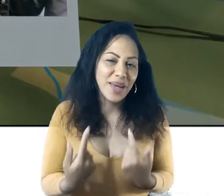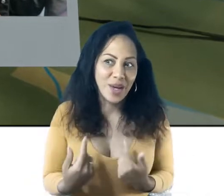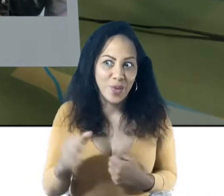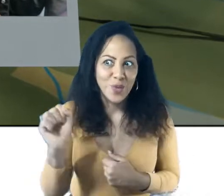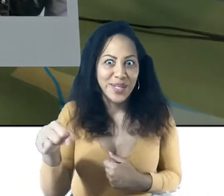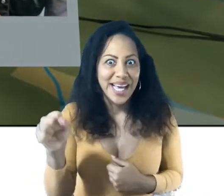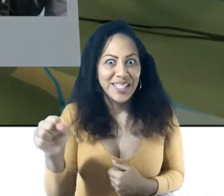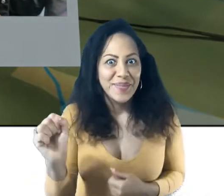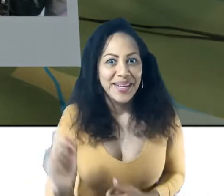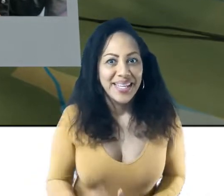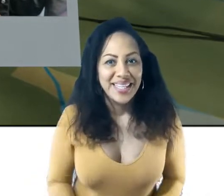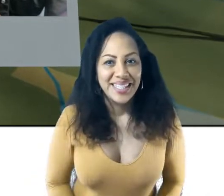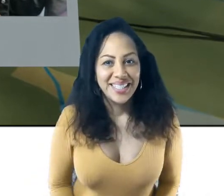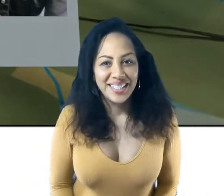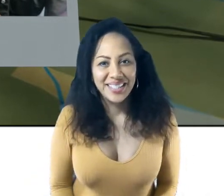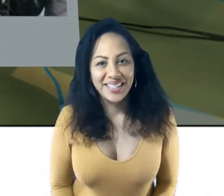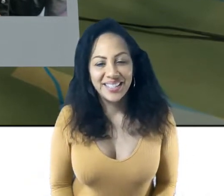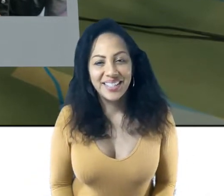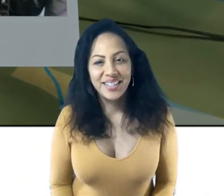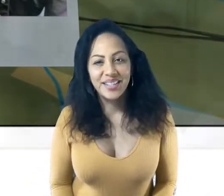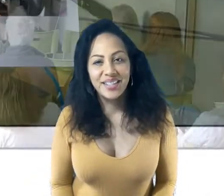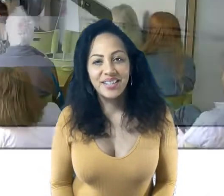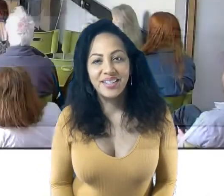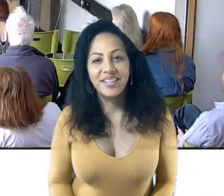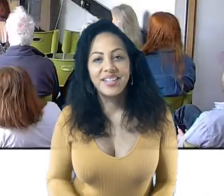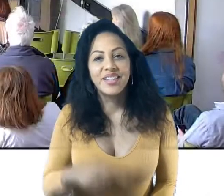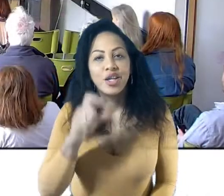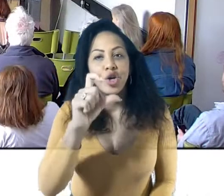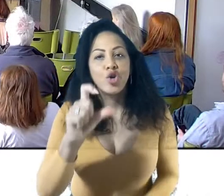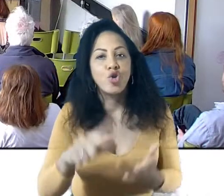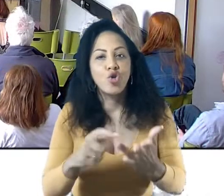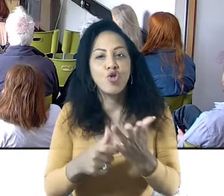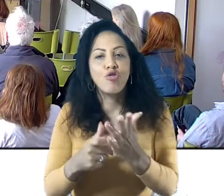So that's Carenza. She's talking about Treve there.